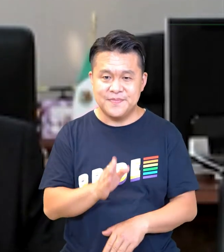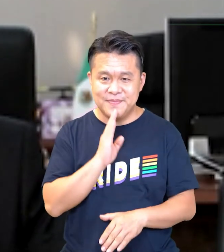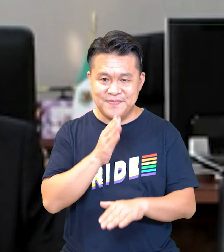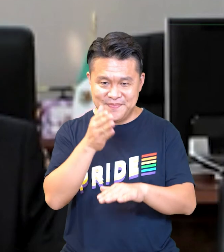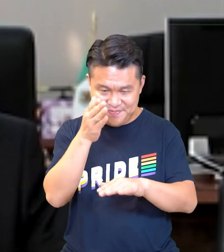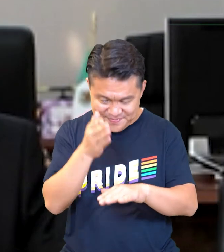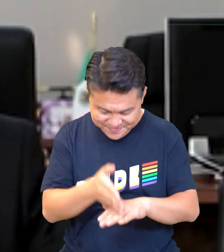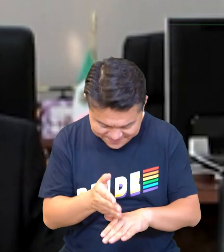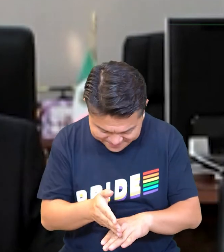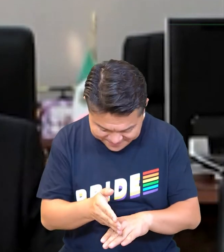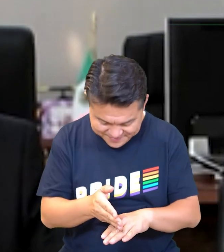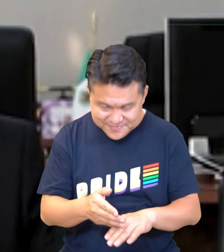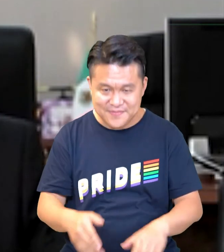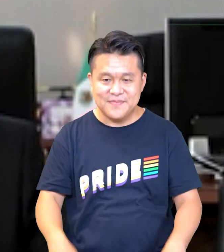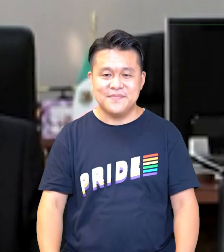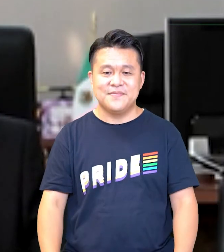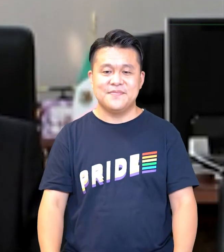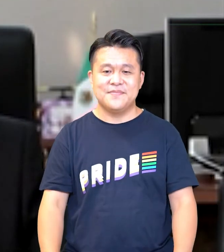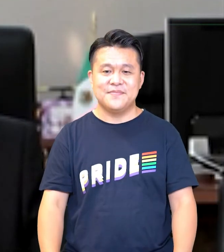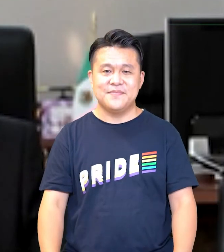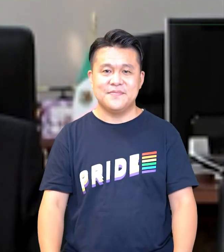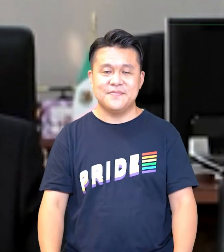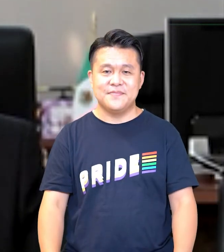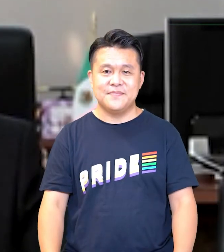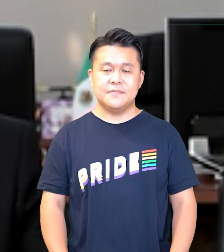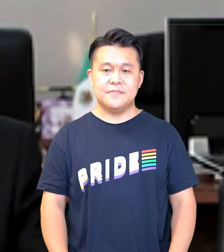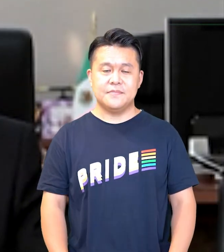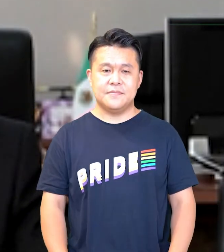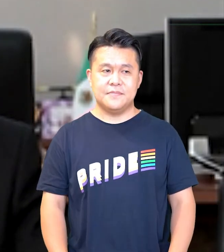gracias. Chongmal kamsahamnida.